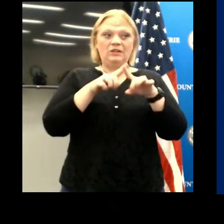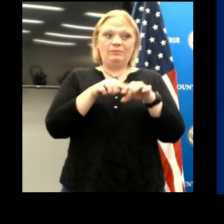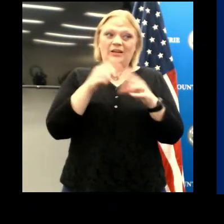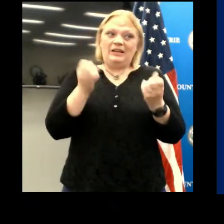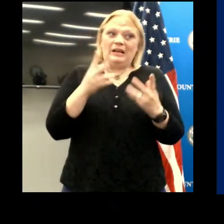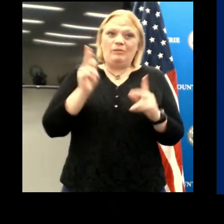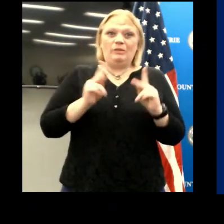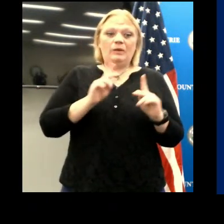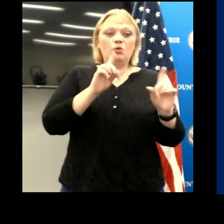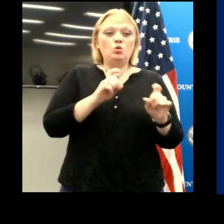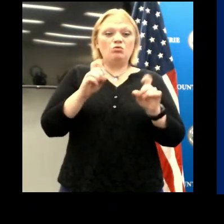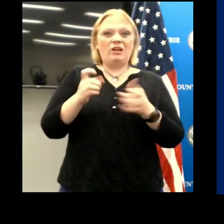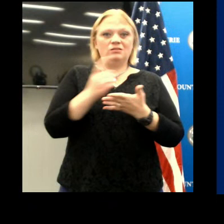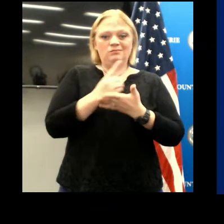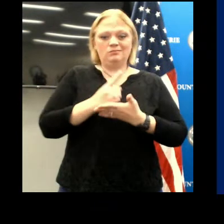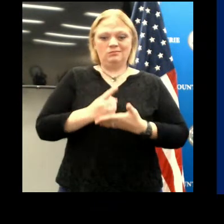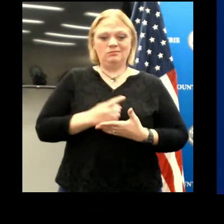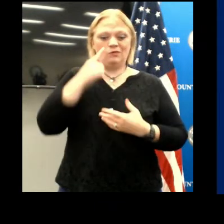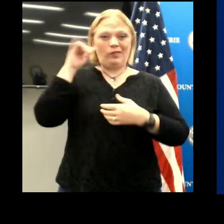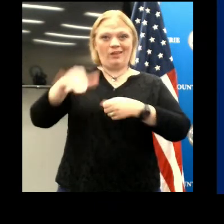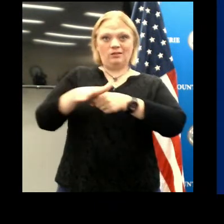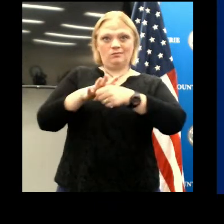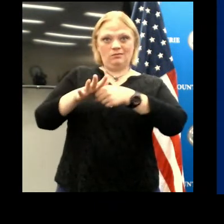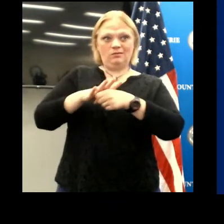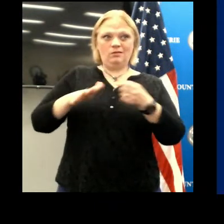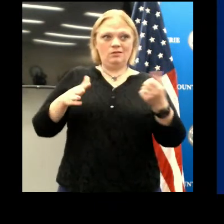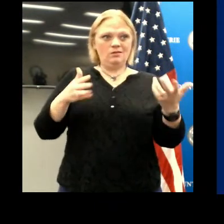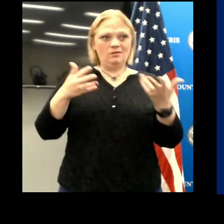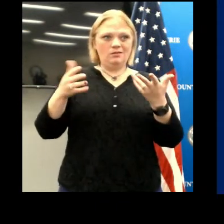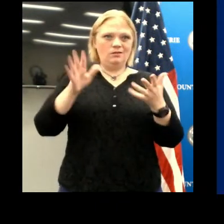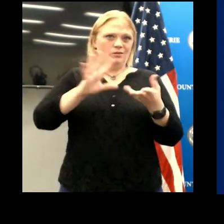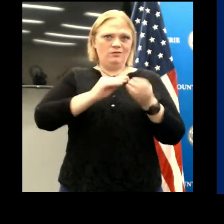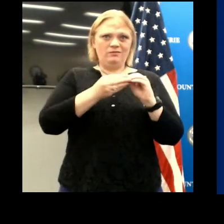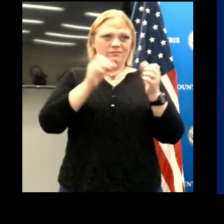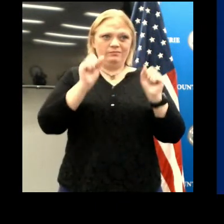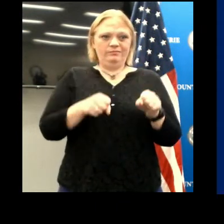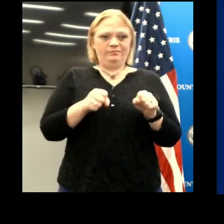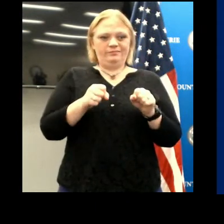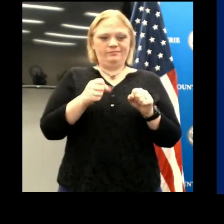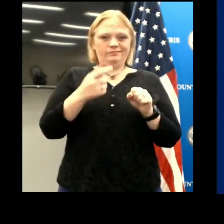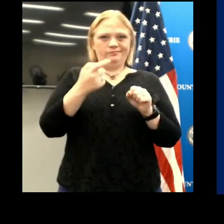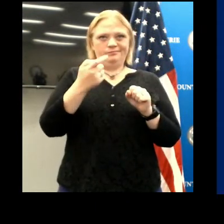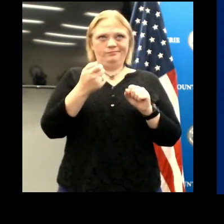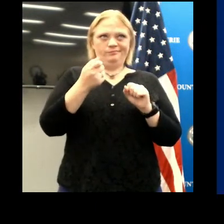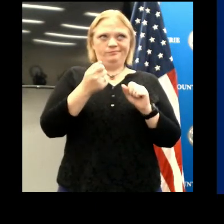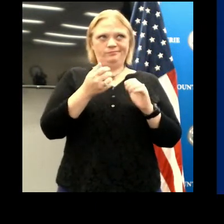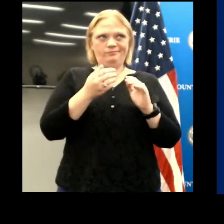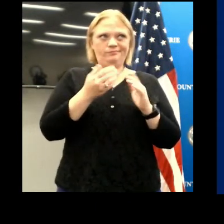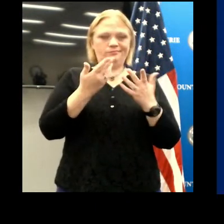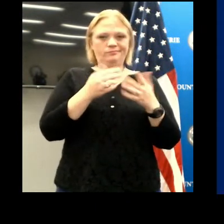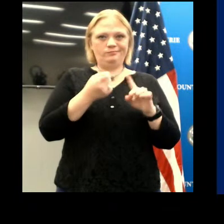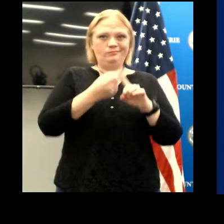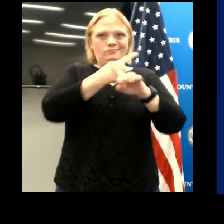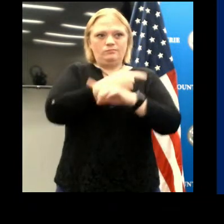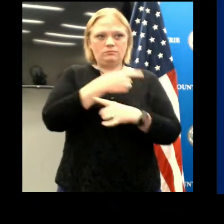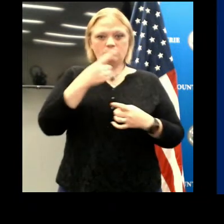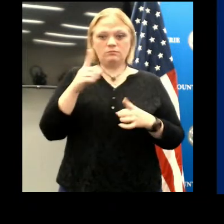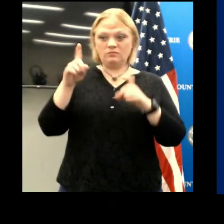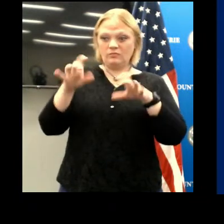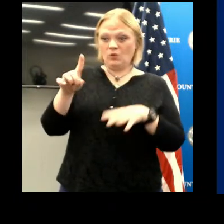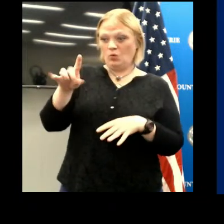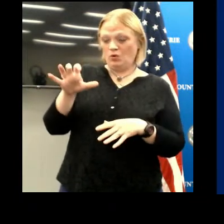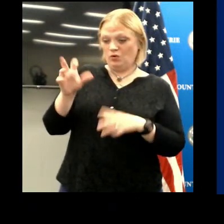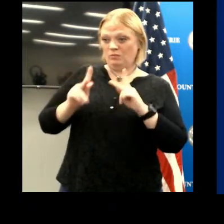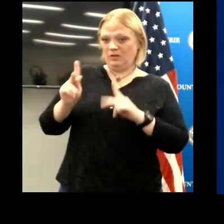many people you test in a week in a zip code, it could have your numbers could be slightly skewed. Because if you're only testing 100 people, but you're testing